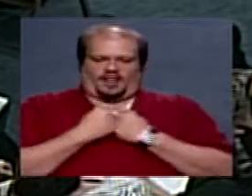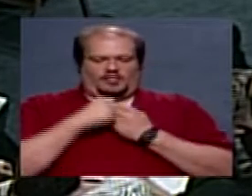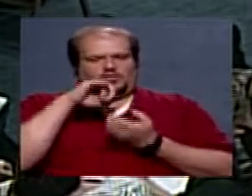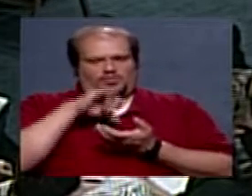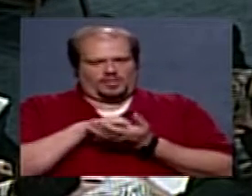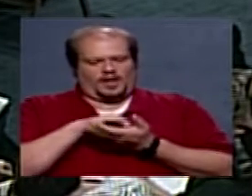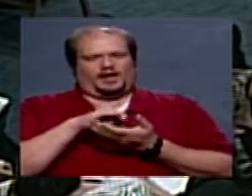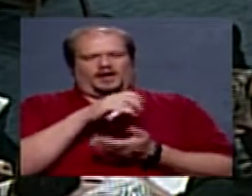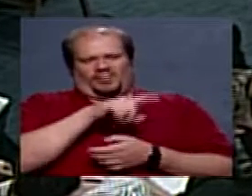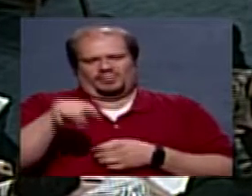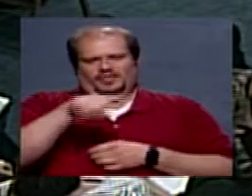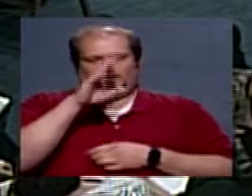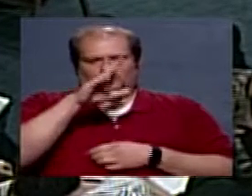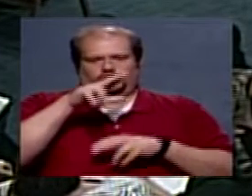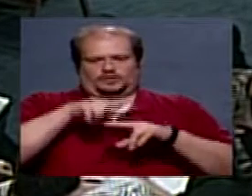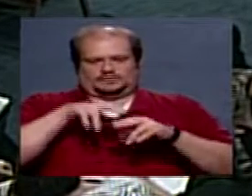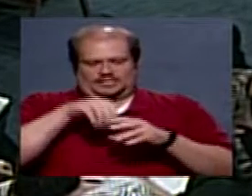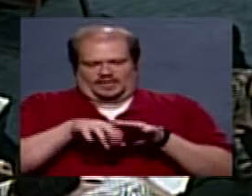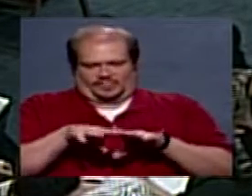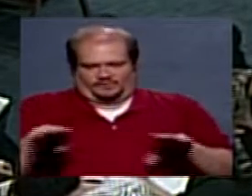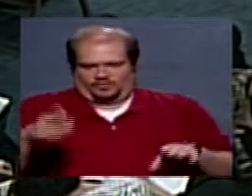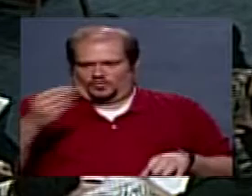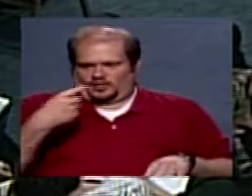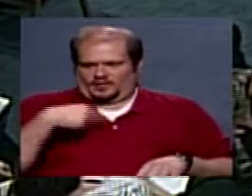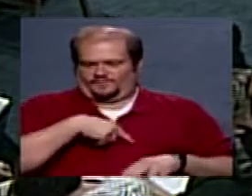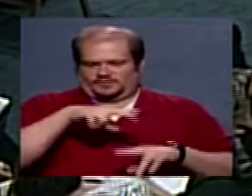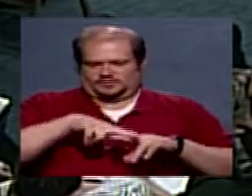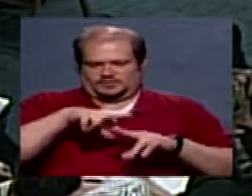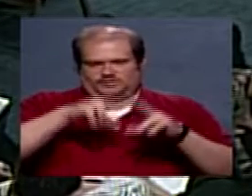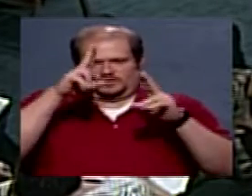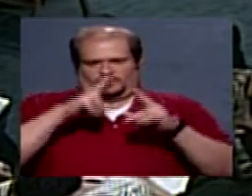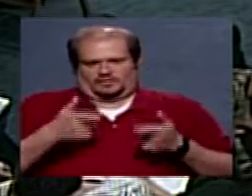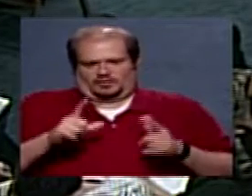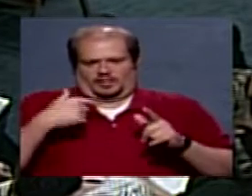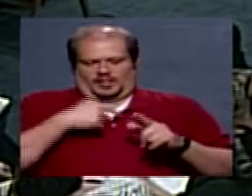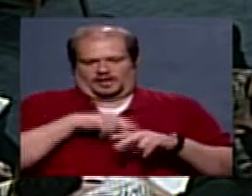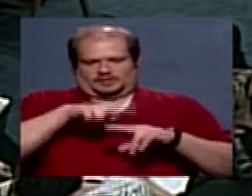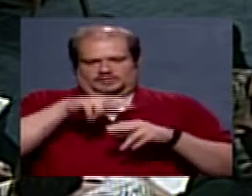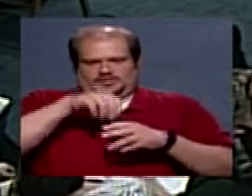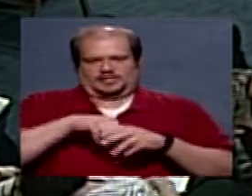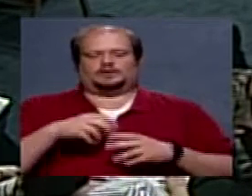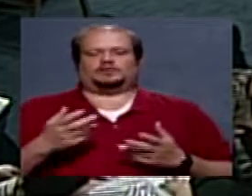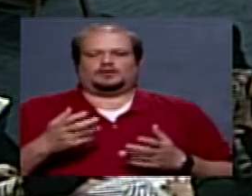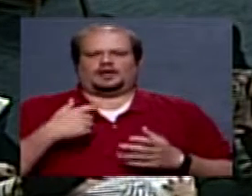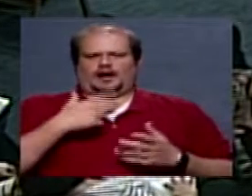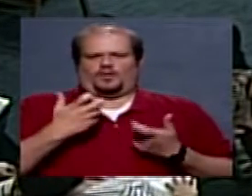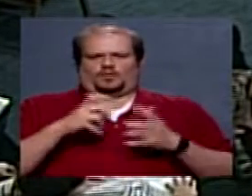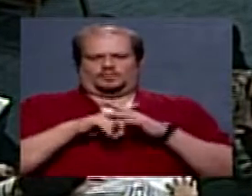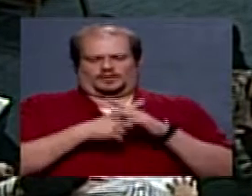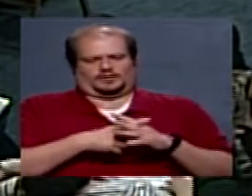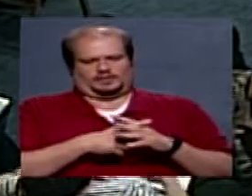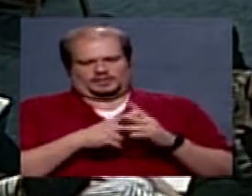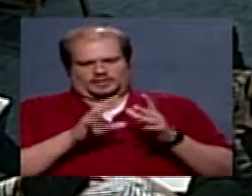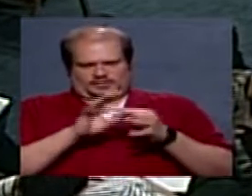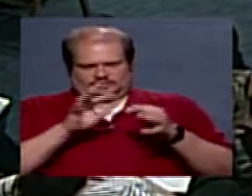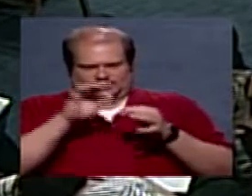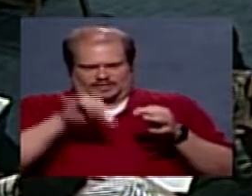that. They would sit in the floor and give us the seat of honor and let us sit in the chair. And I want to begin by saying